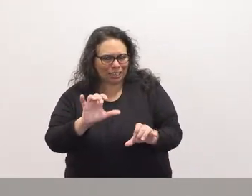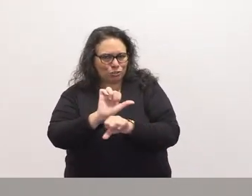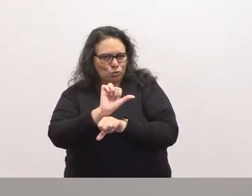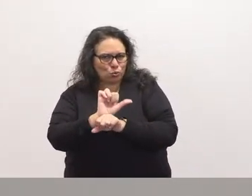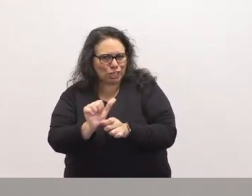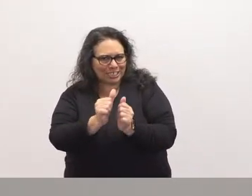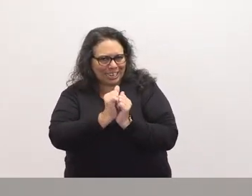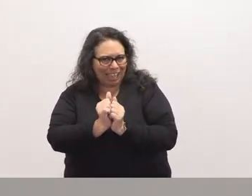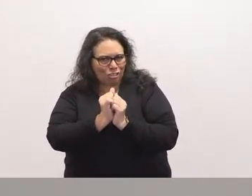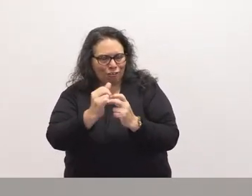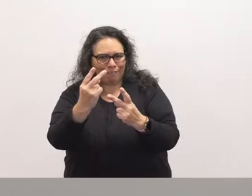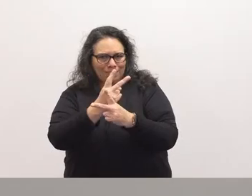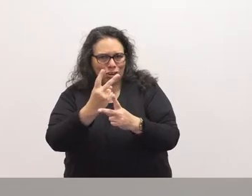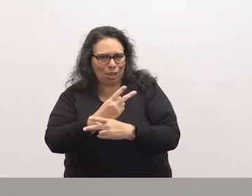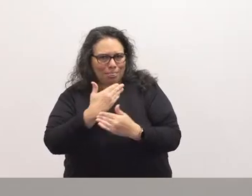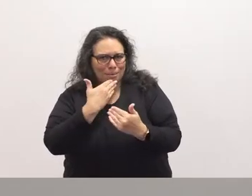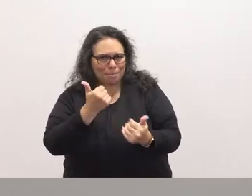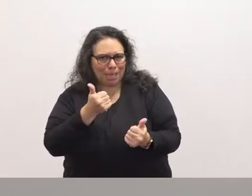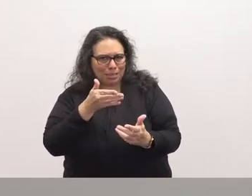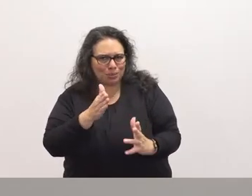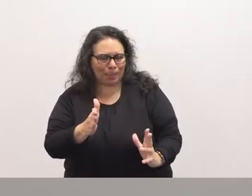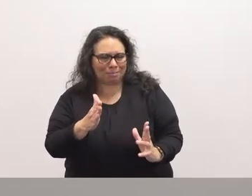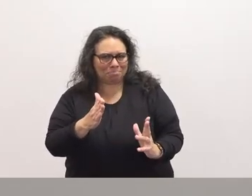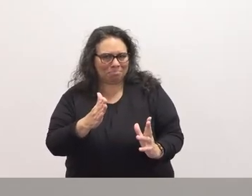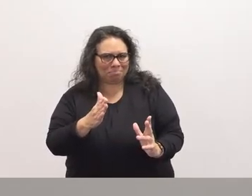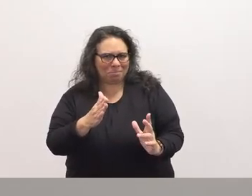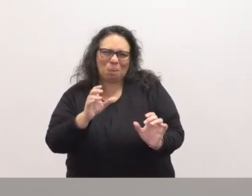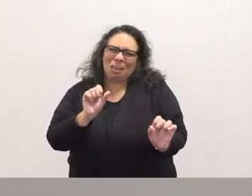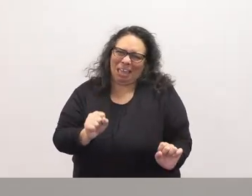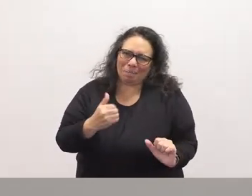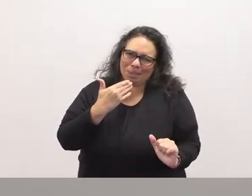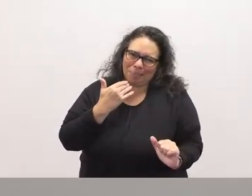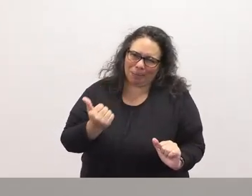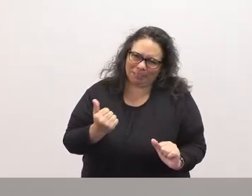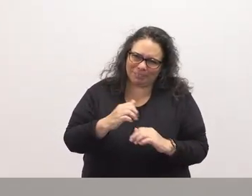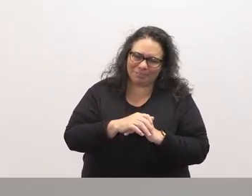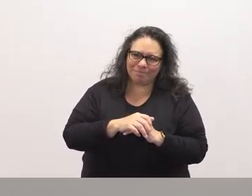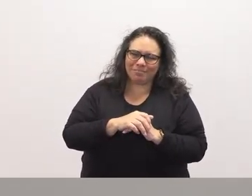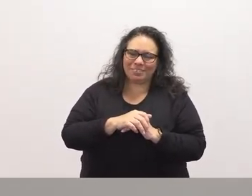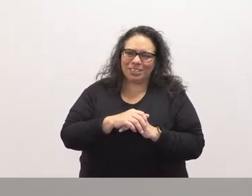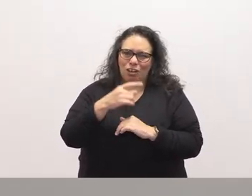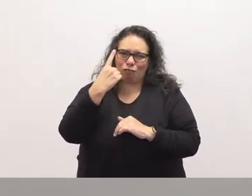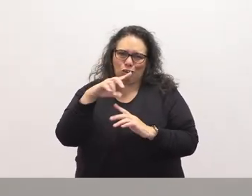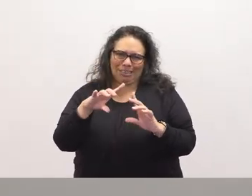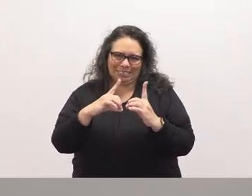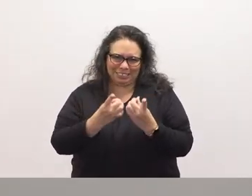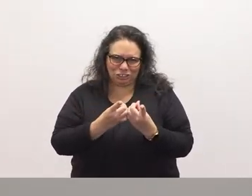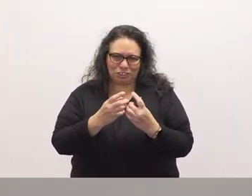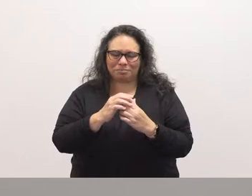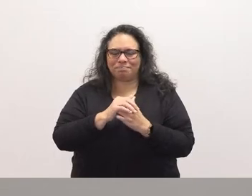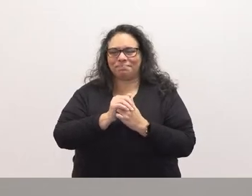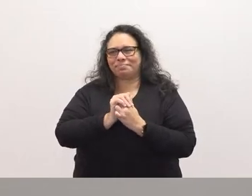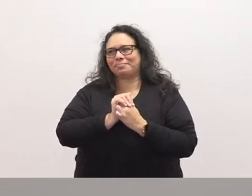to figure out the best way to be the best that we possibly can be for this district.